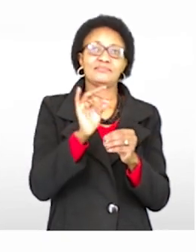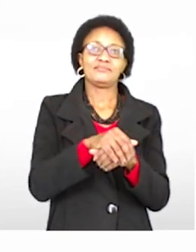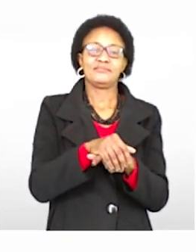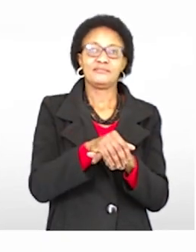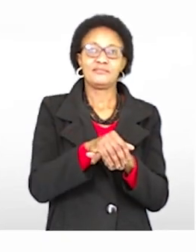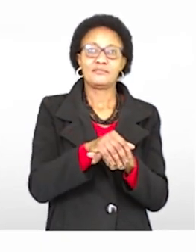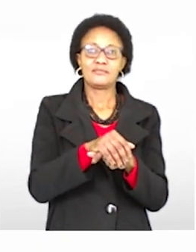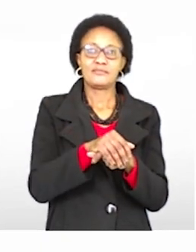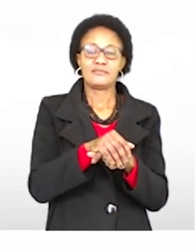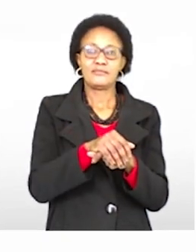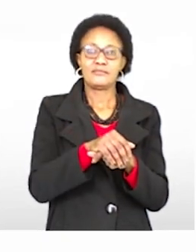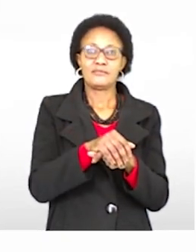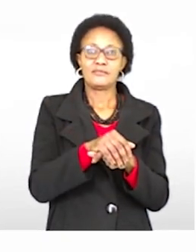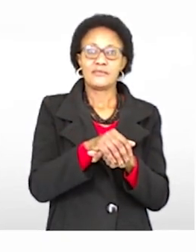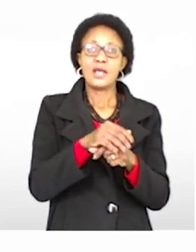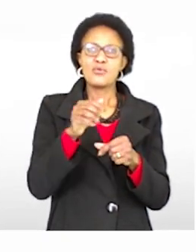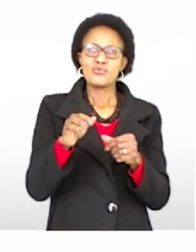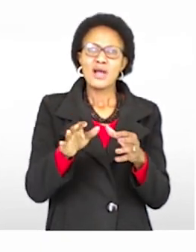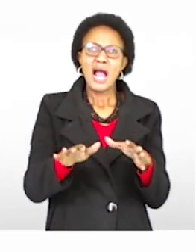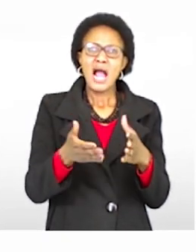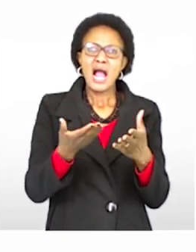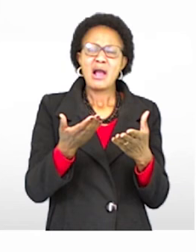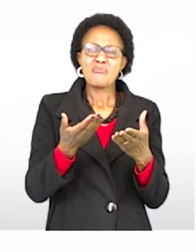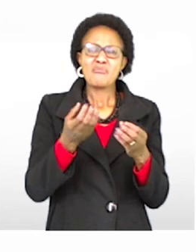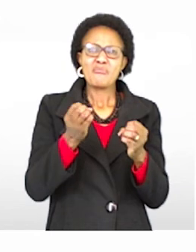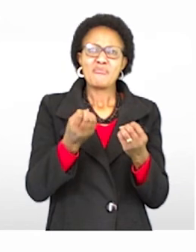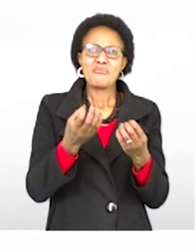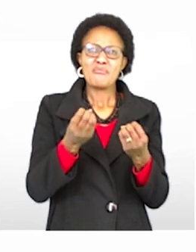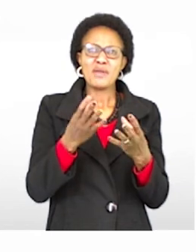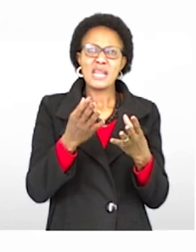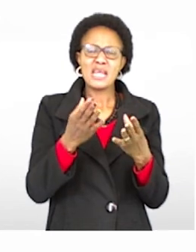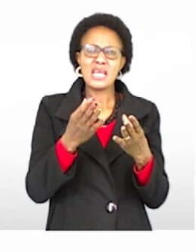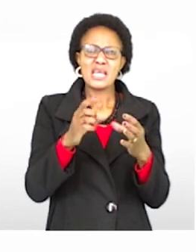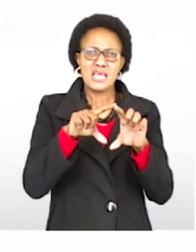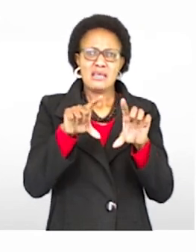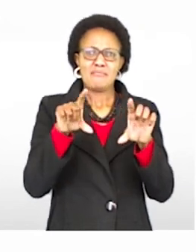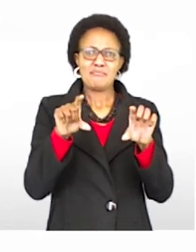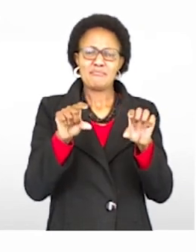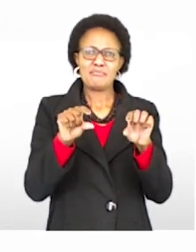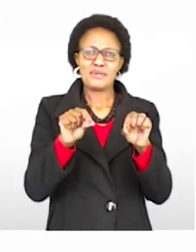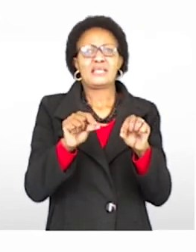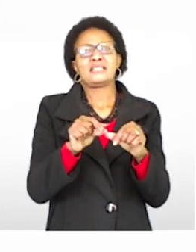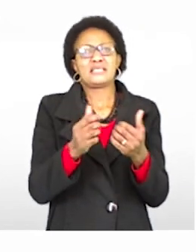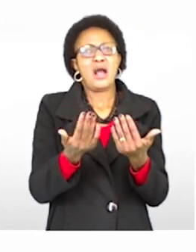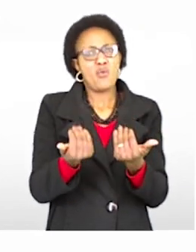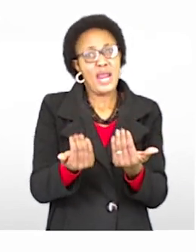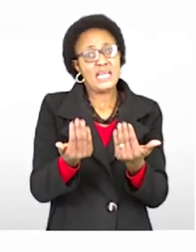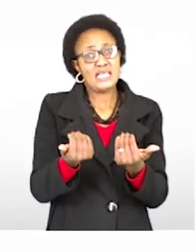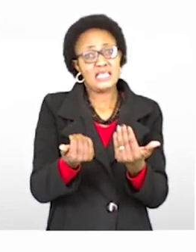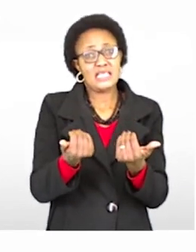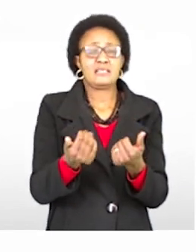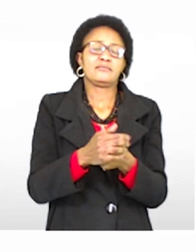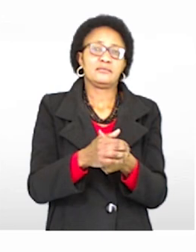to count how many bricks are still left for him to lay down. As you can